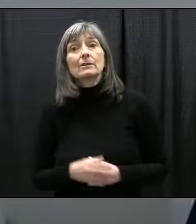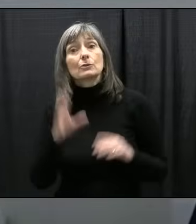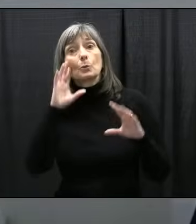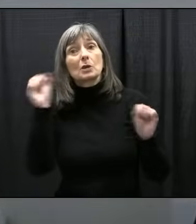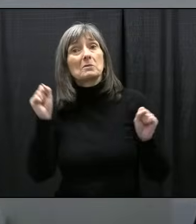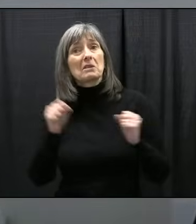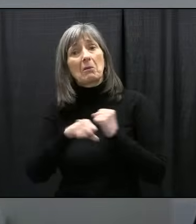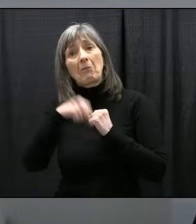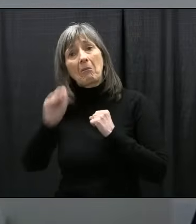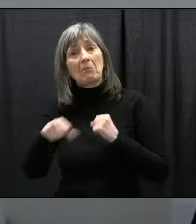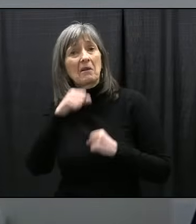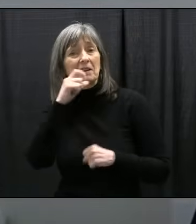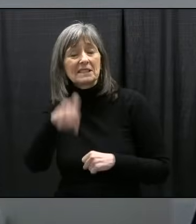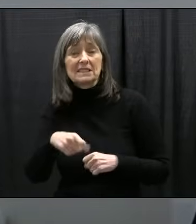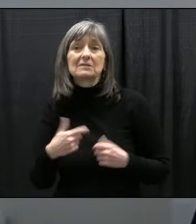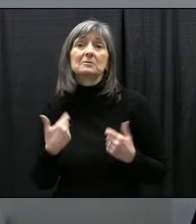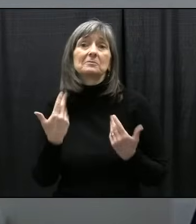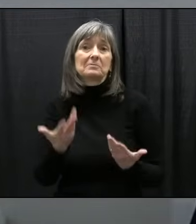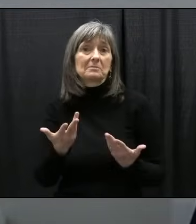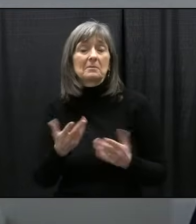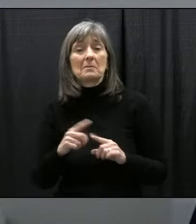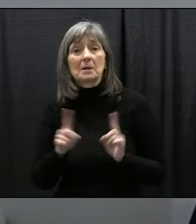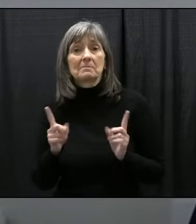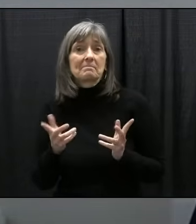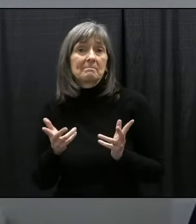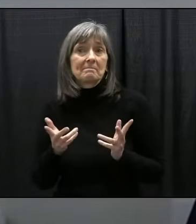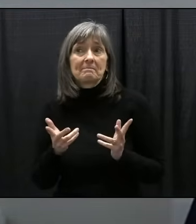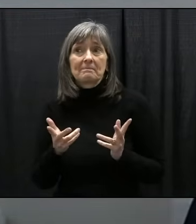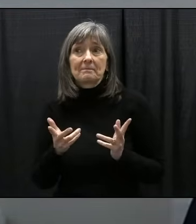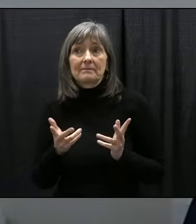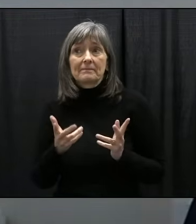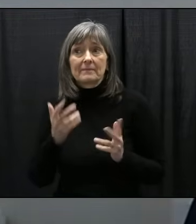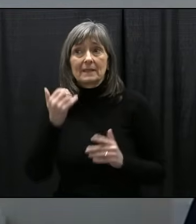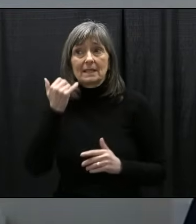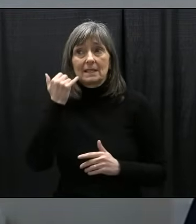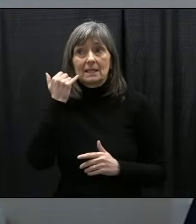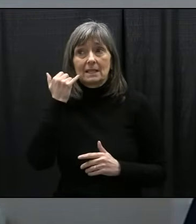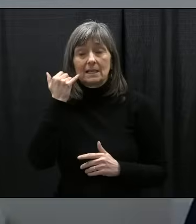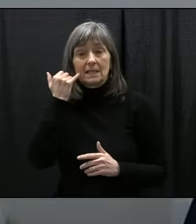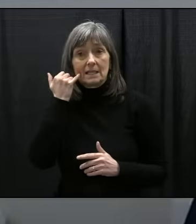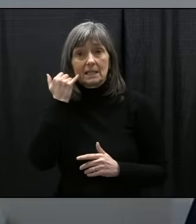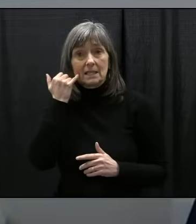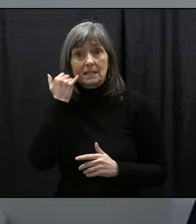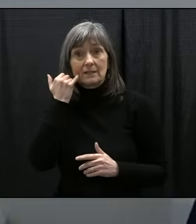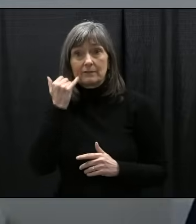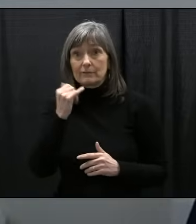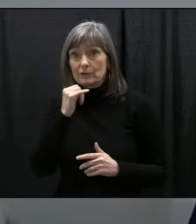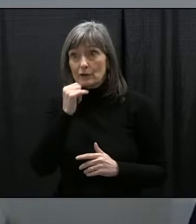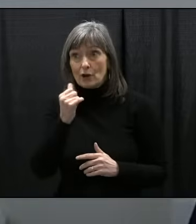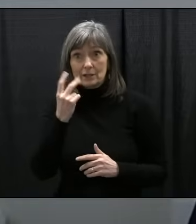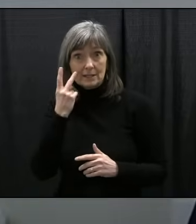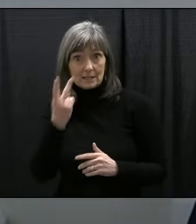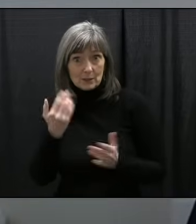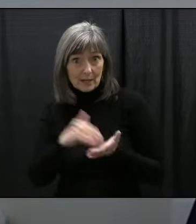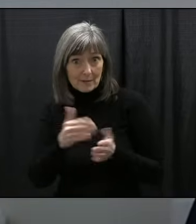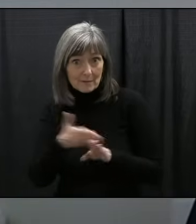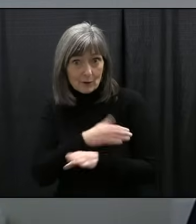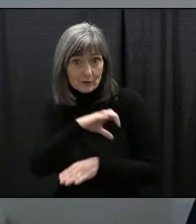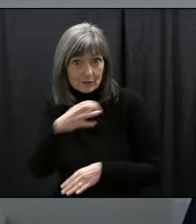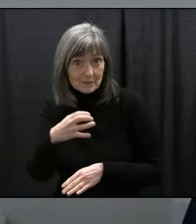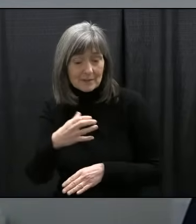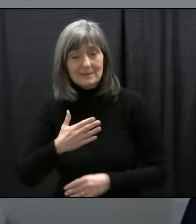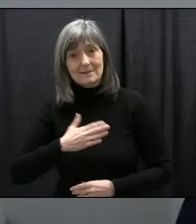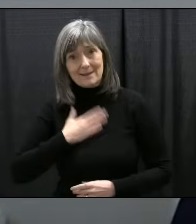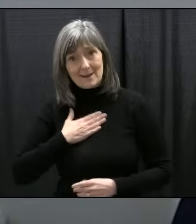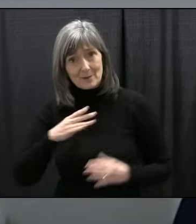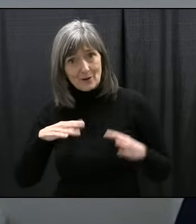there's much more for me to add, except to, if we don't go to air again, to wish everyone a